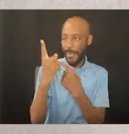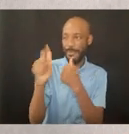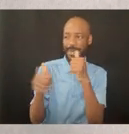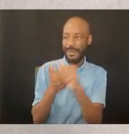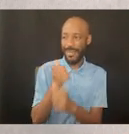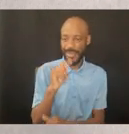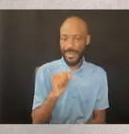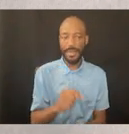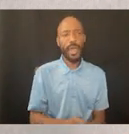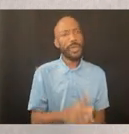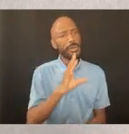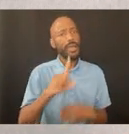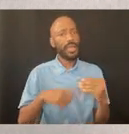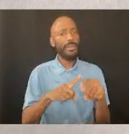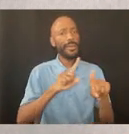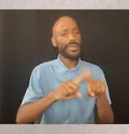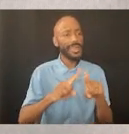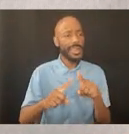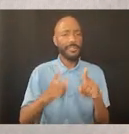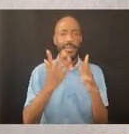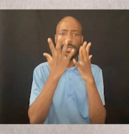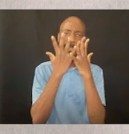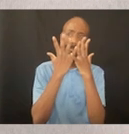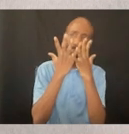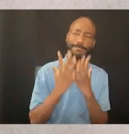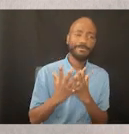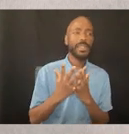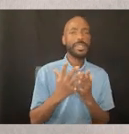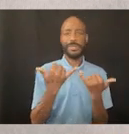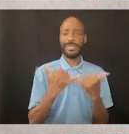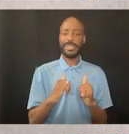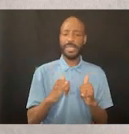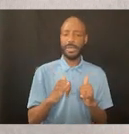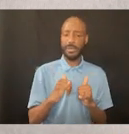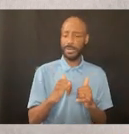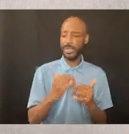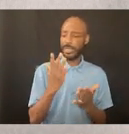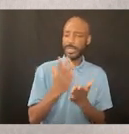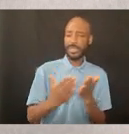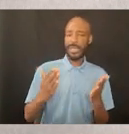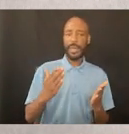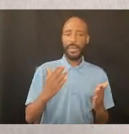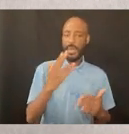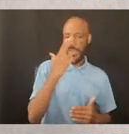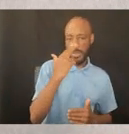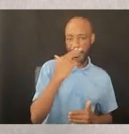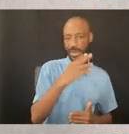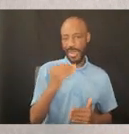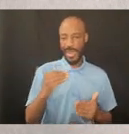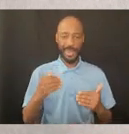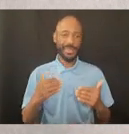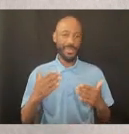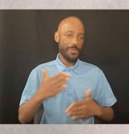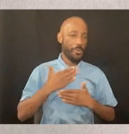are despairing, there's a sense of humor and joy in it. And that, and I believe humor to